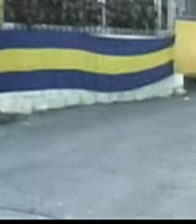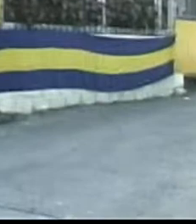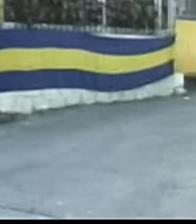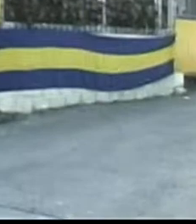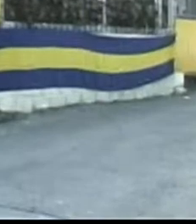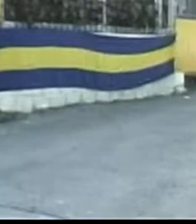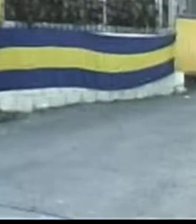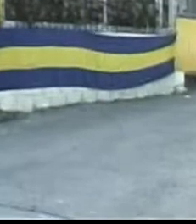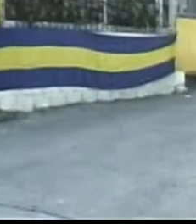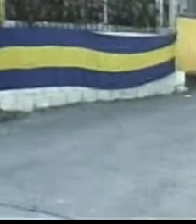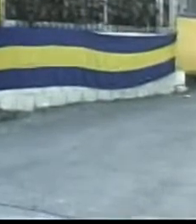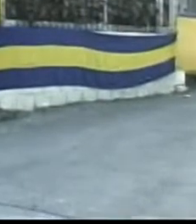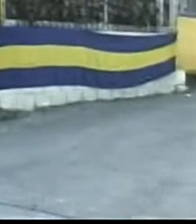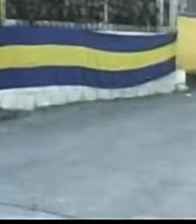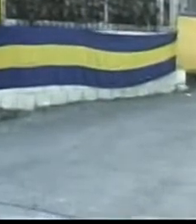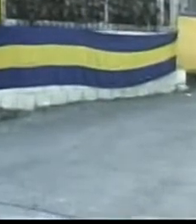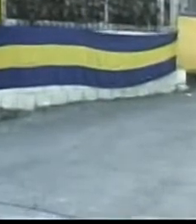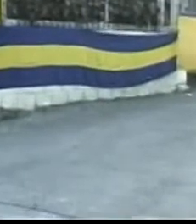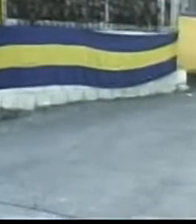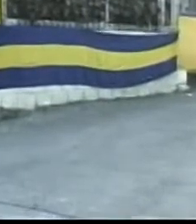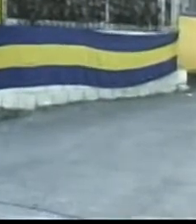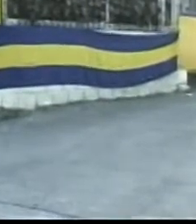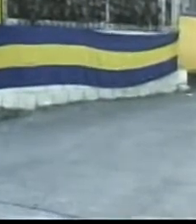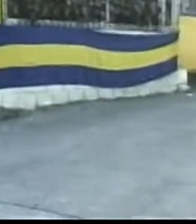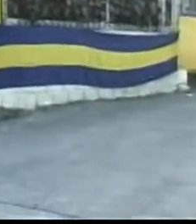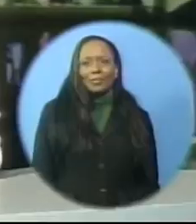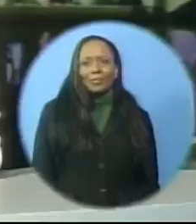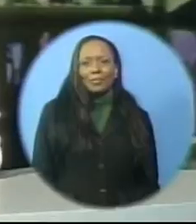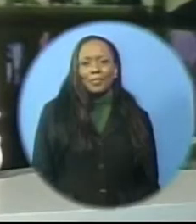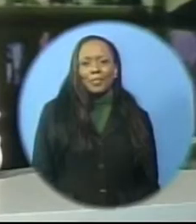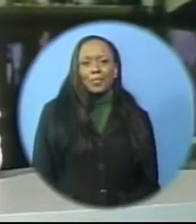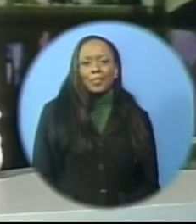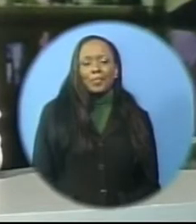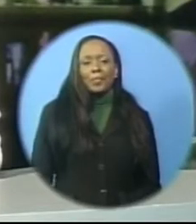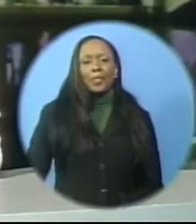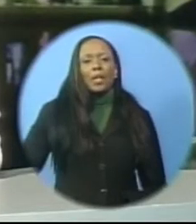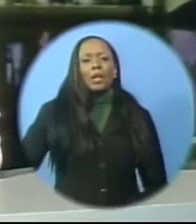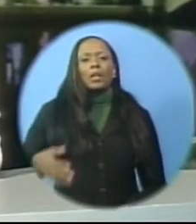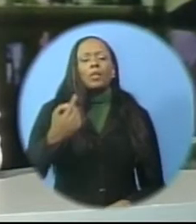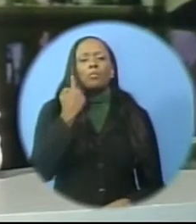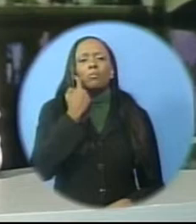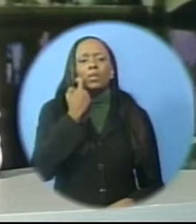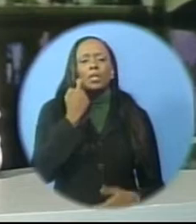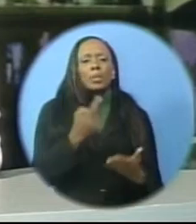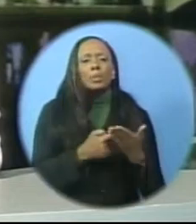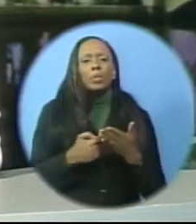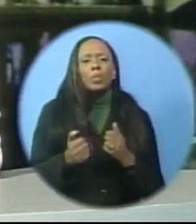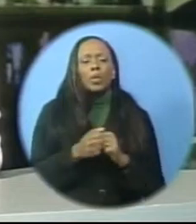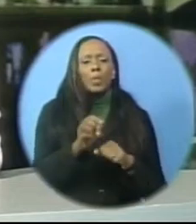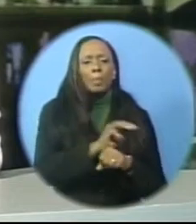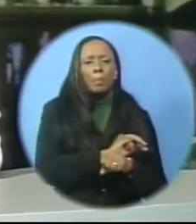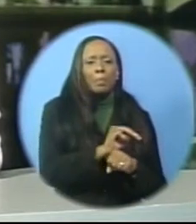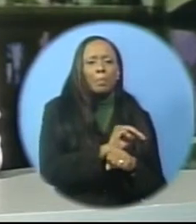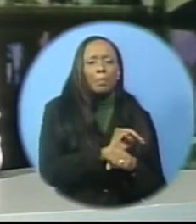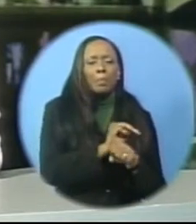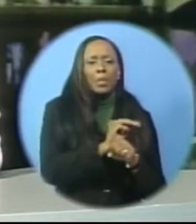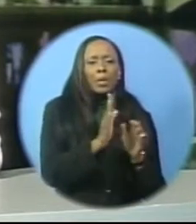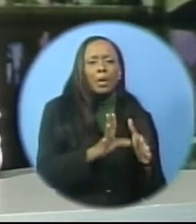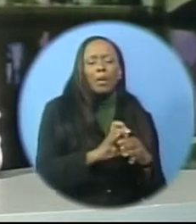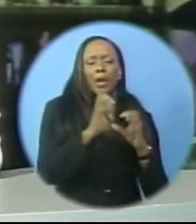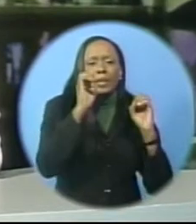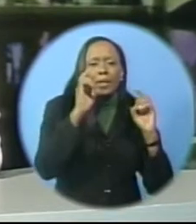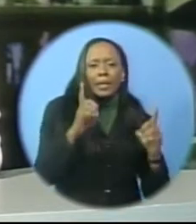recent matter relating to the Teachers Union and the Minister of Education, the Council says it accepts the union's right to represent